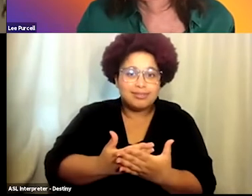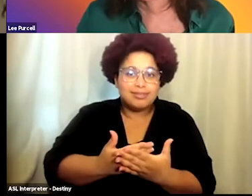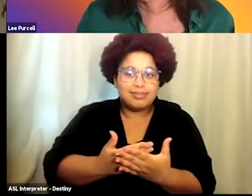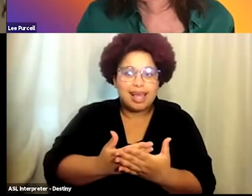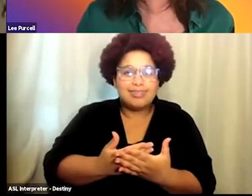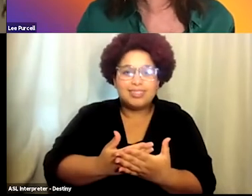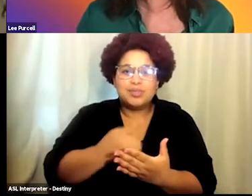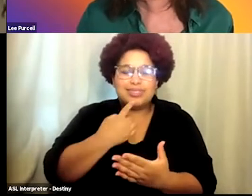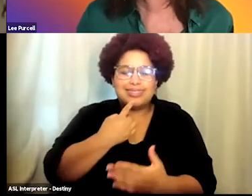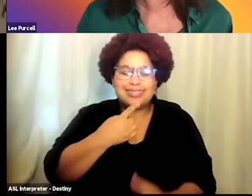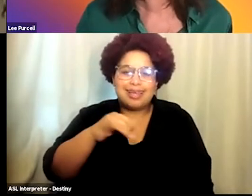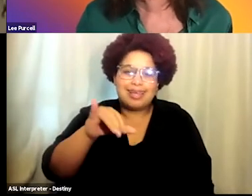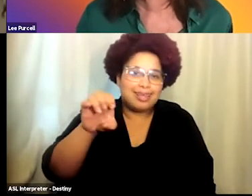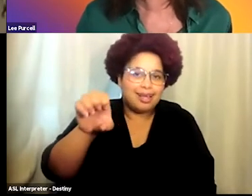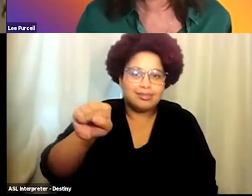me.